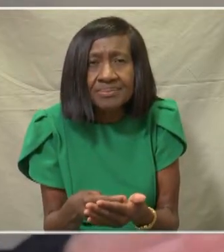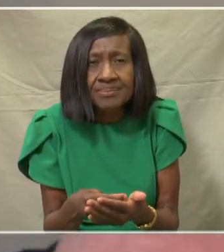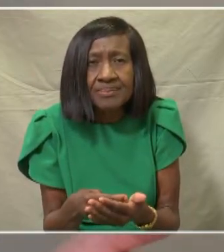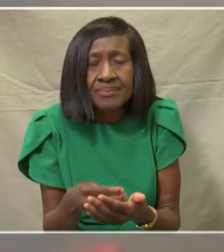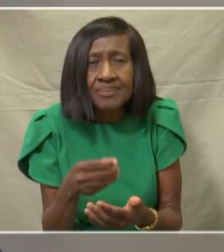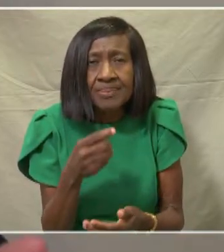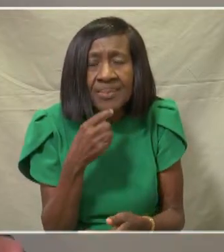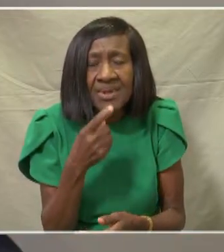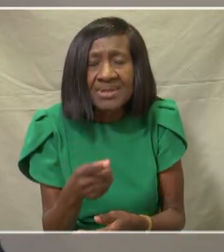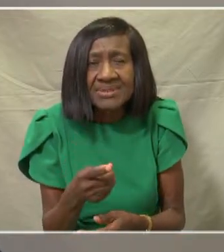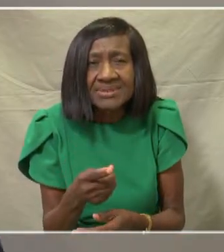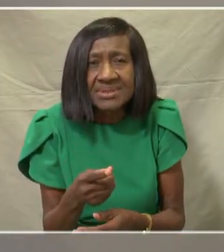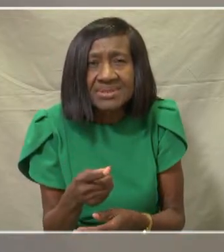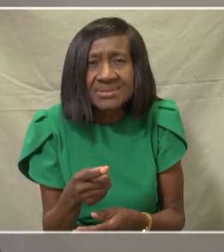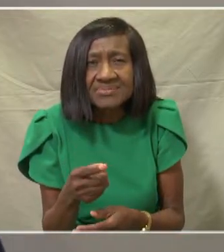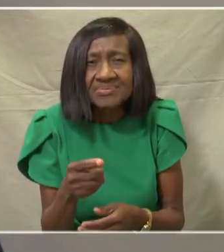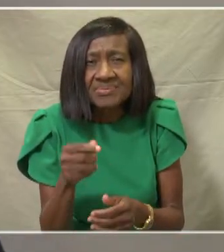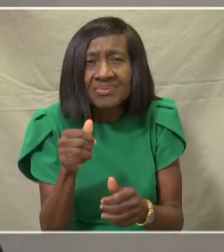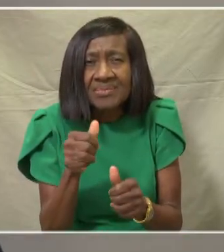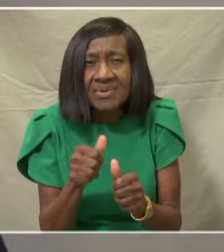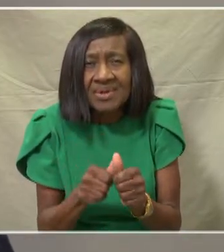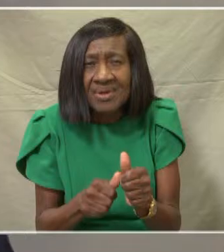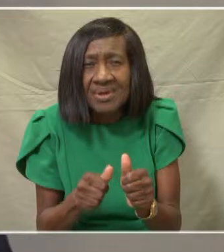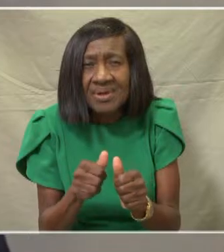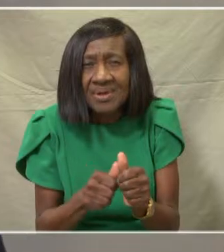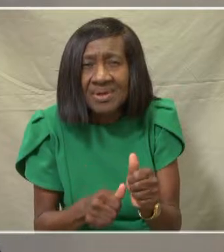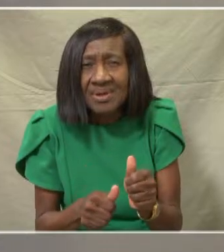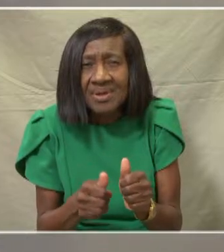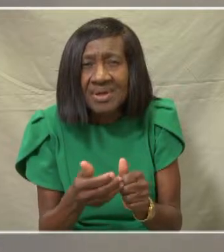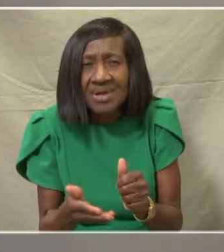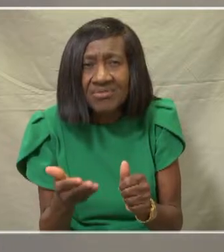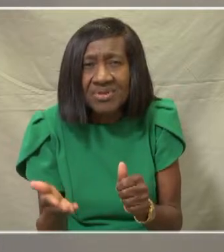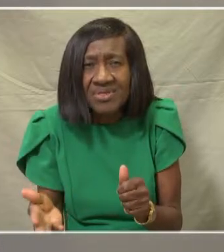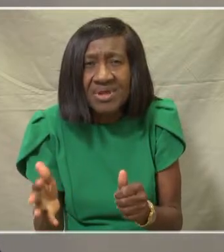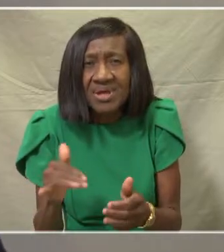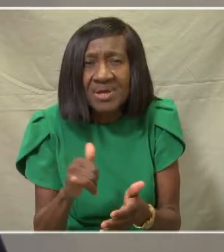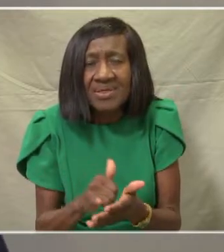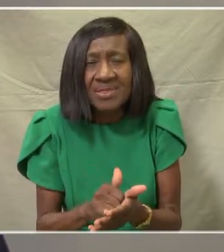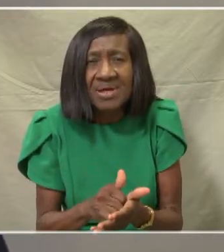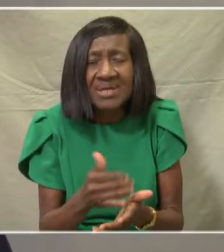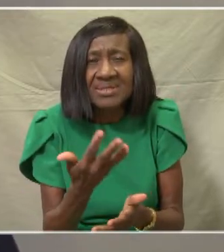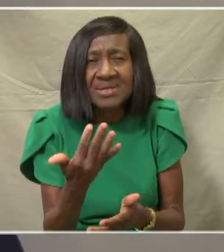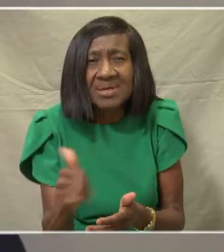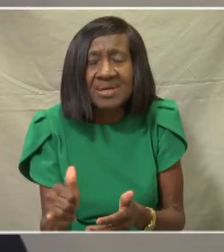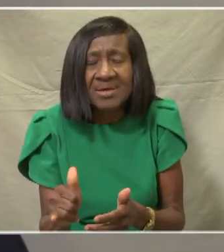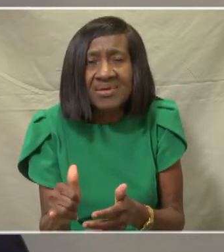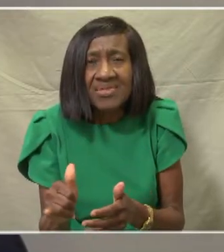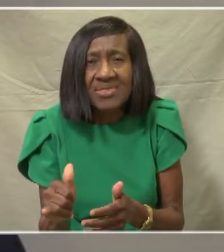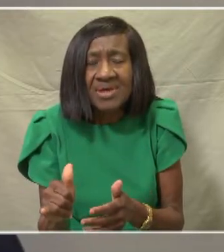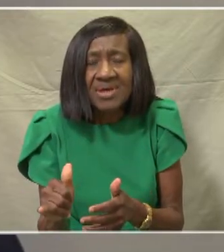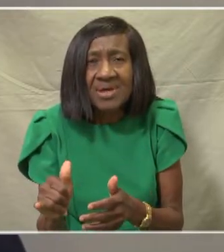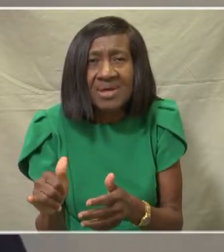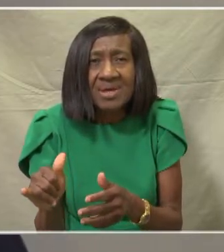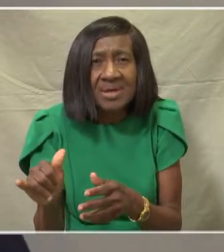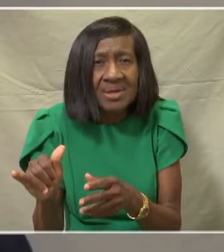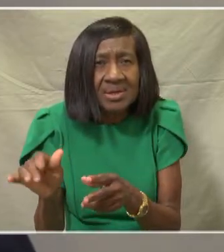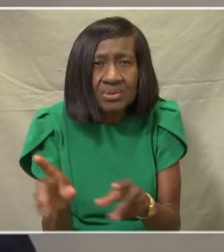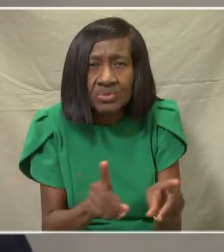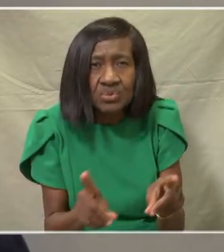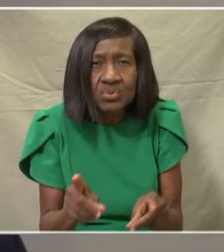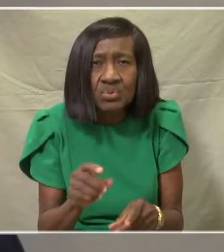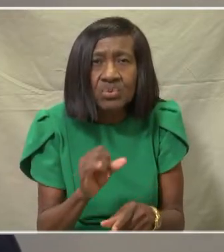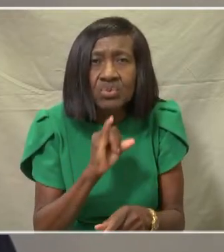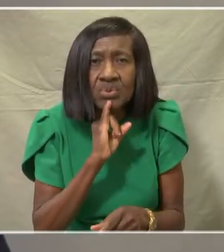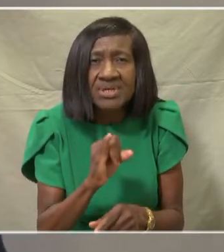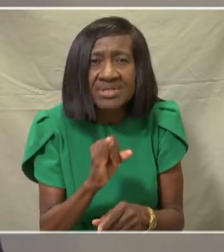did mention that everything that is sent to us is entirely confidential. I was going to plug the email address again, but I think we've done that